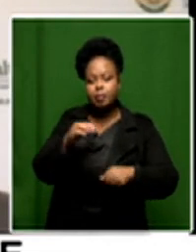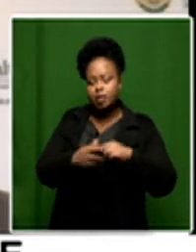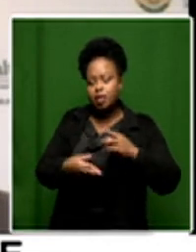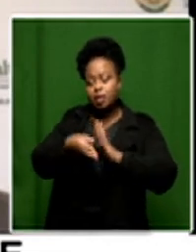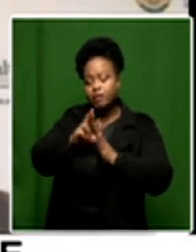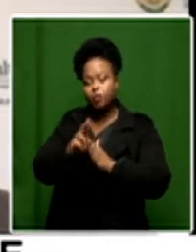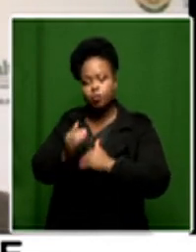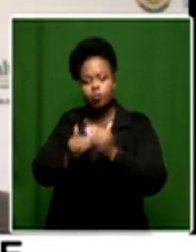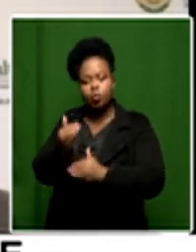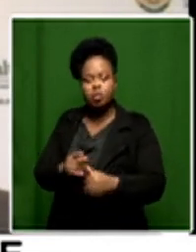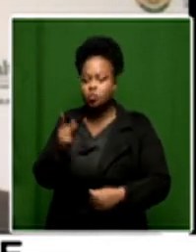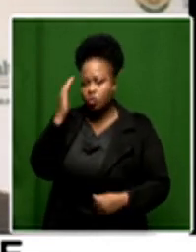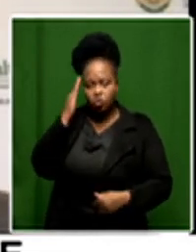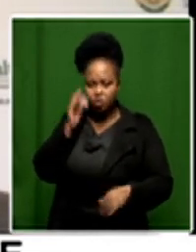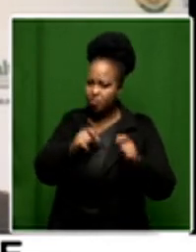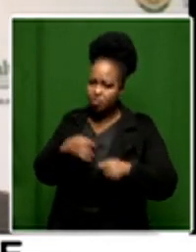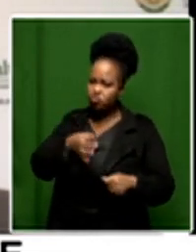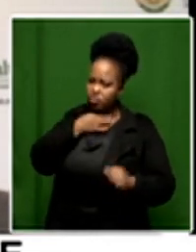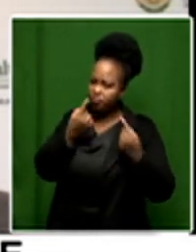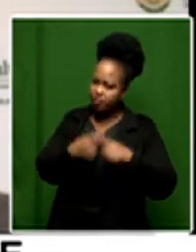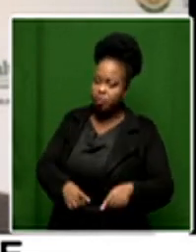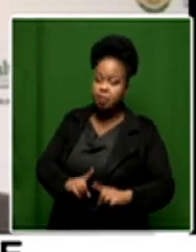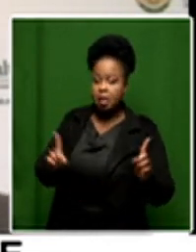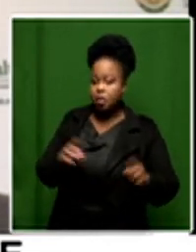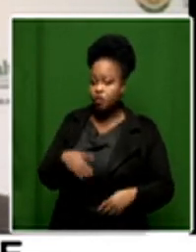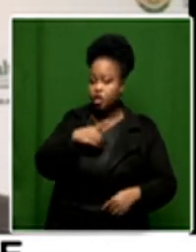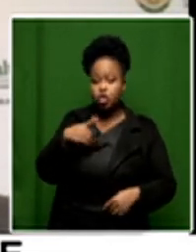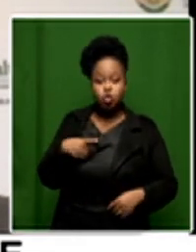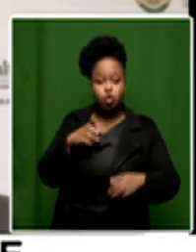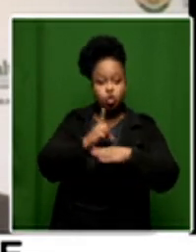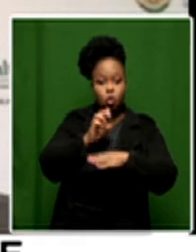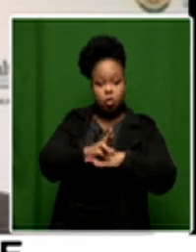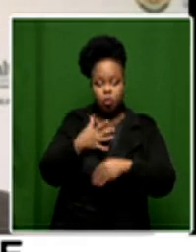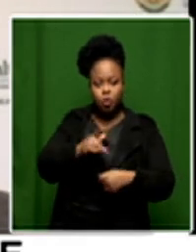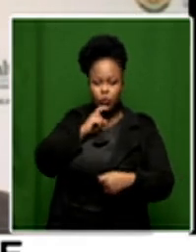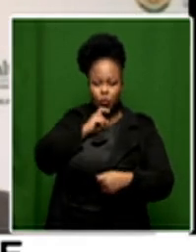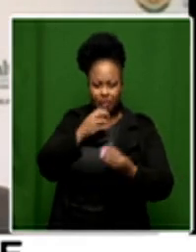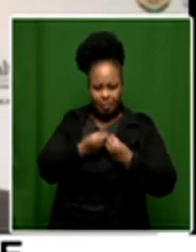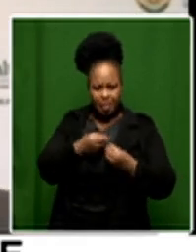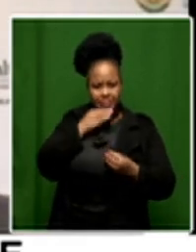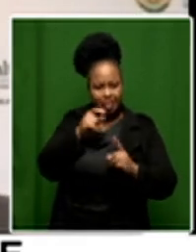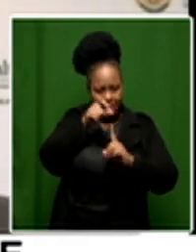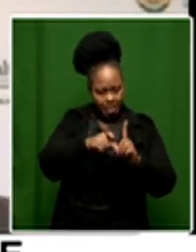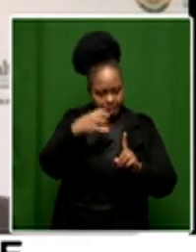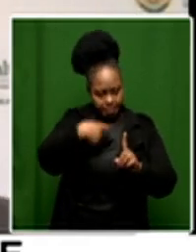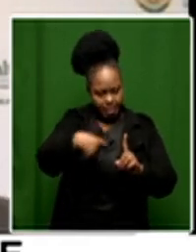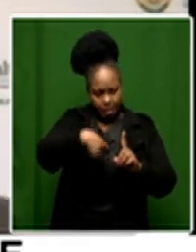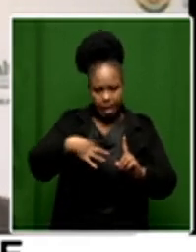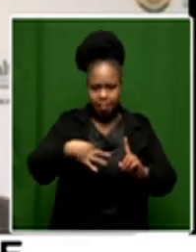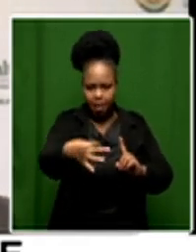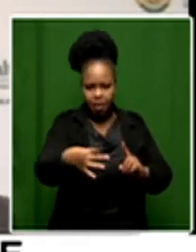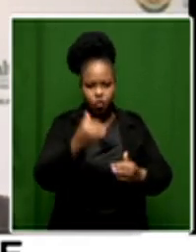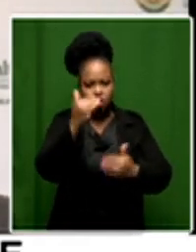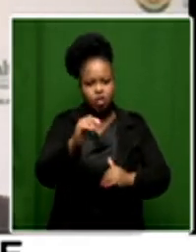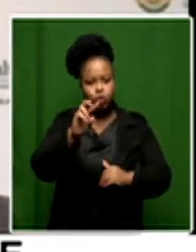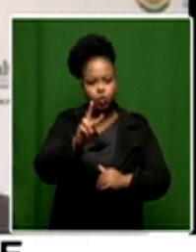so that we know that we're not putting people at risk. But if a doctor wants to use something, then he has to take responsibility and apply for